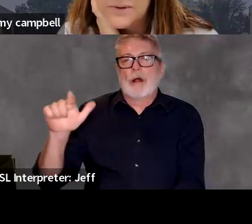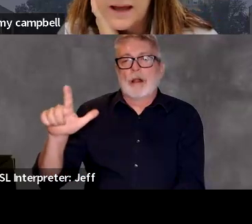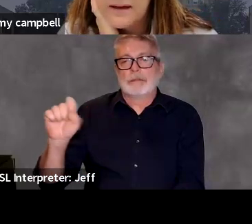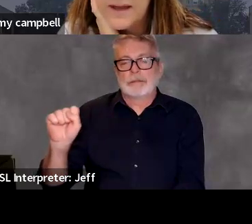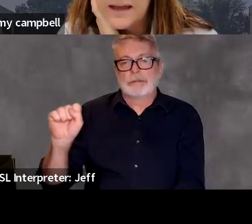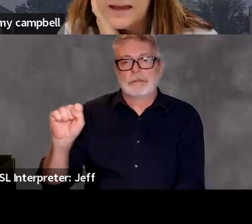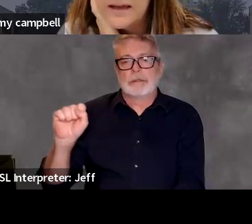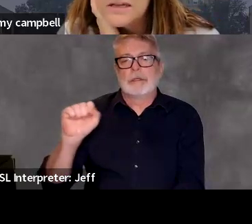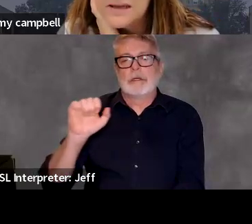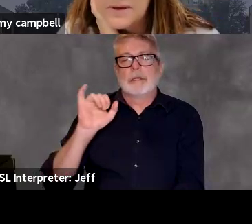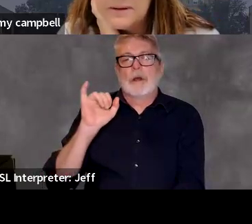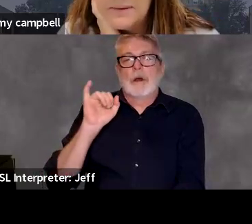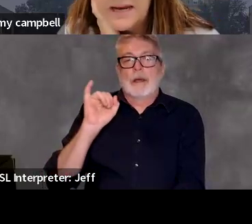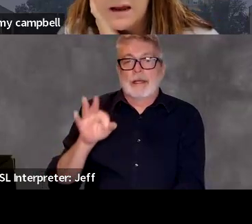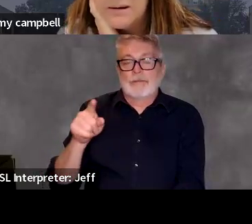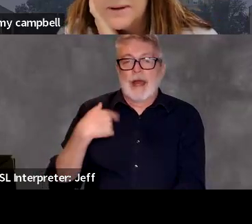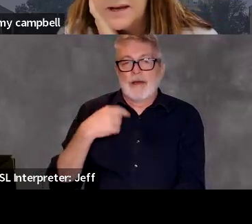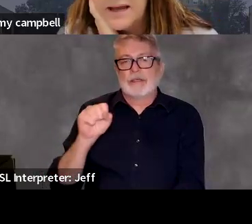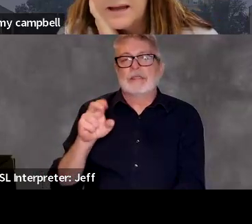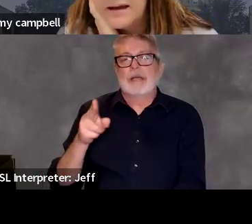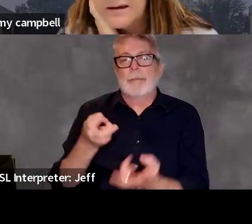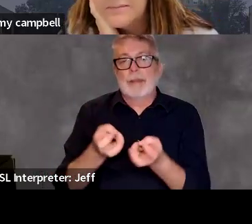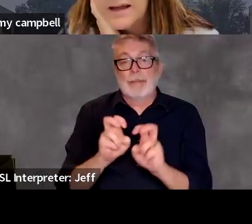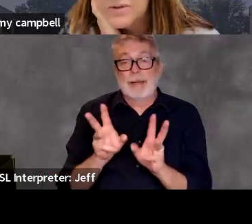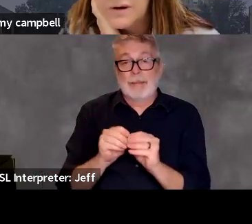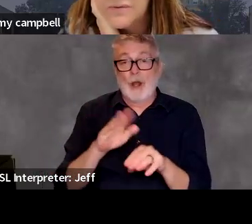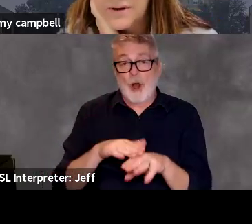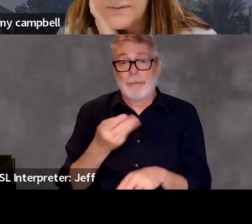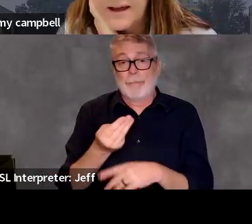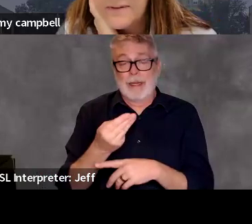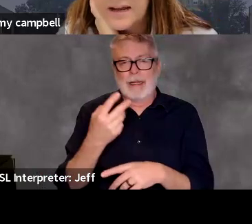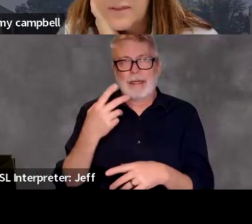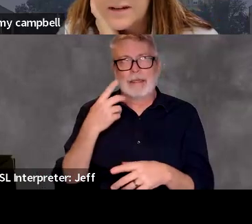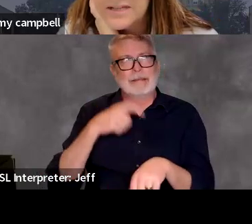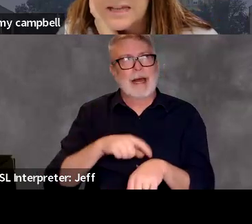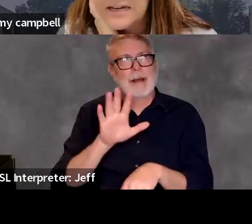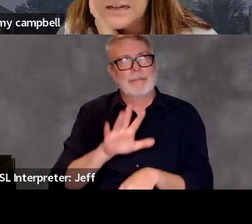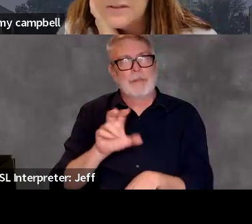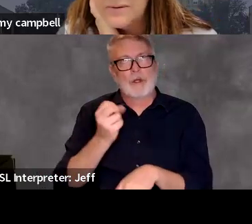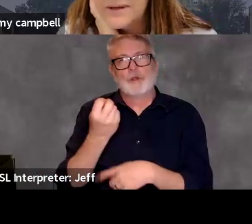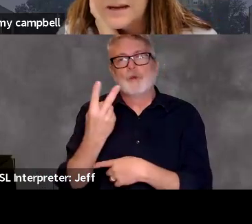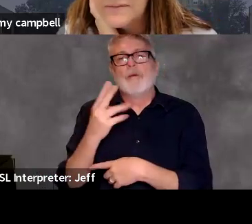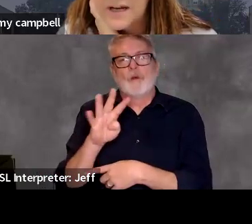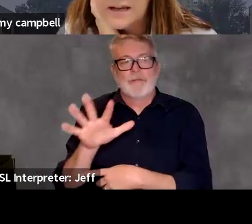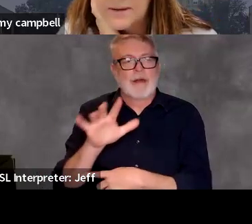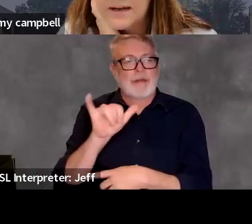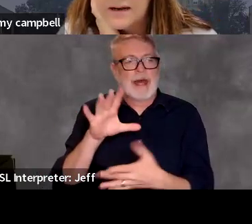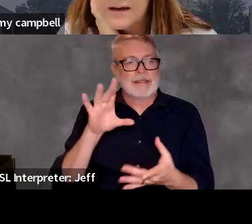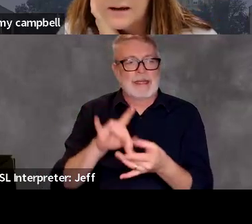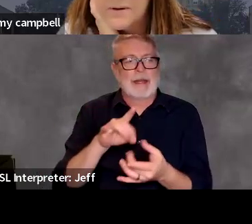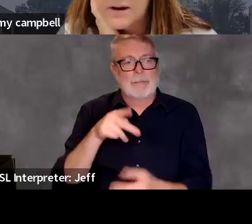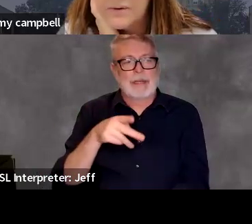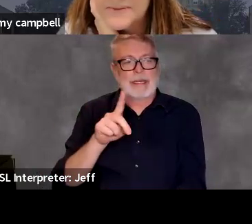they also have a subcommittee meeting on Monday at 12:45. And again, that is linked in the PDF